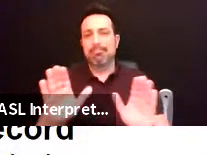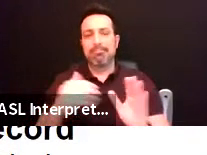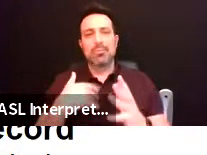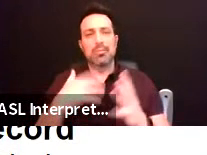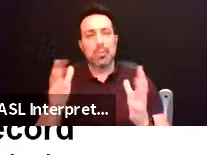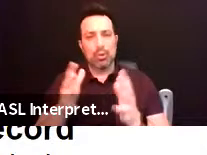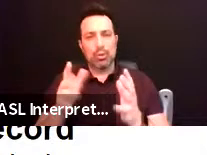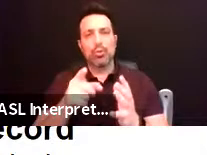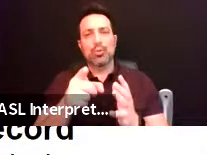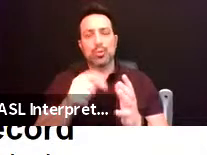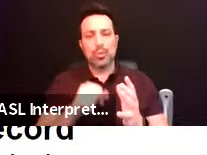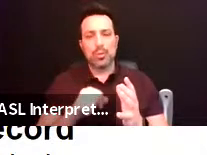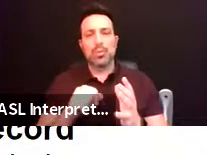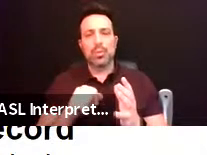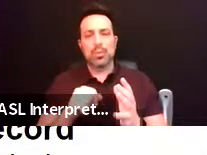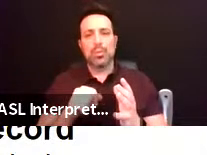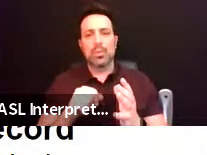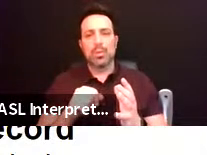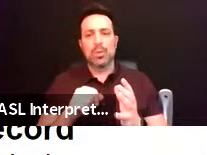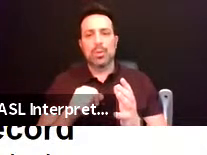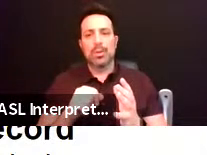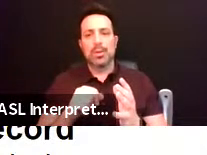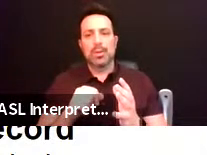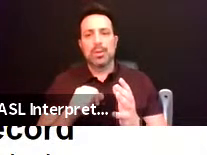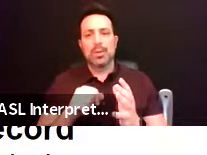encourage you to